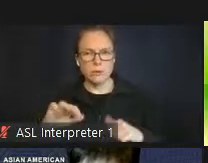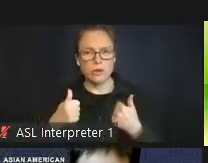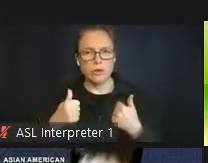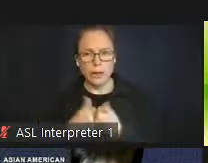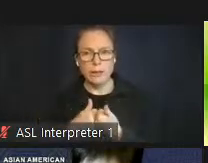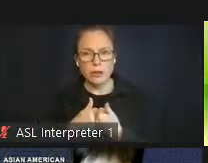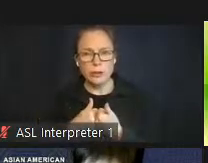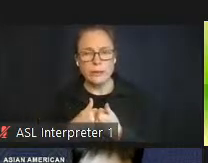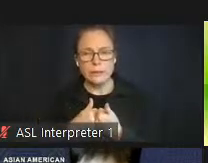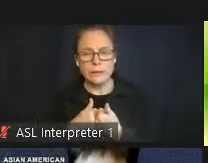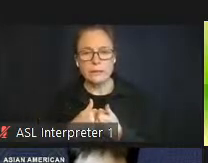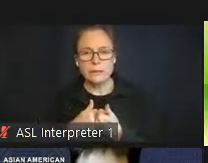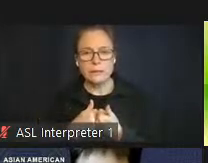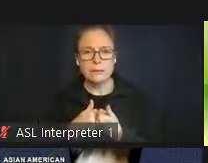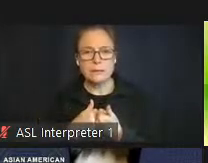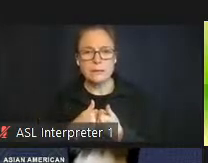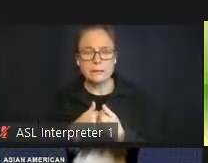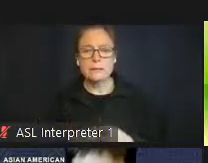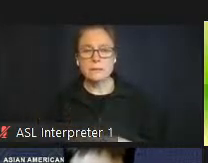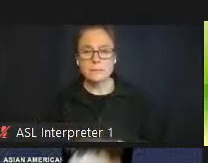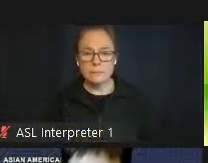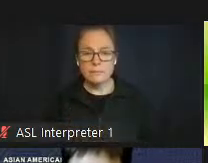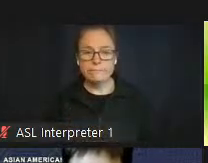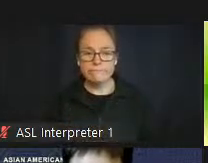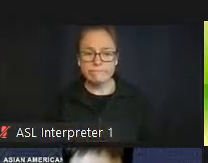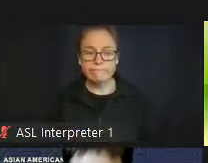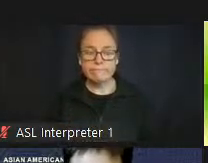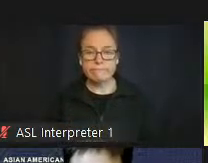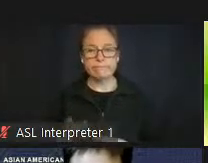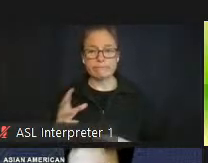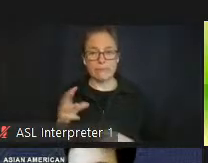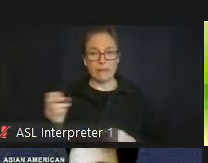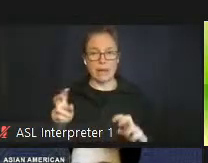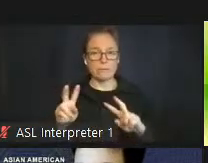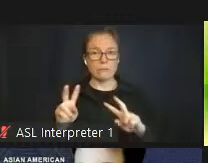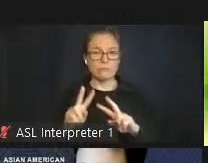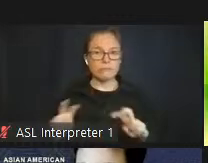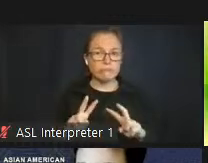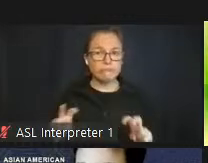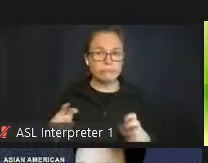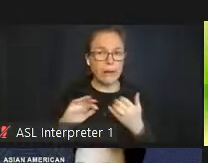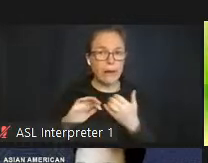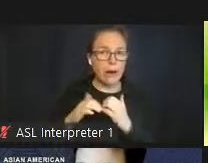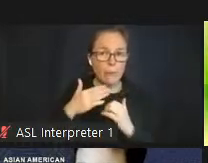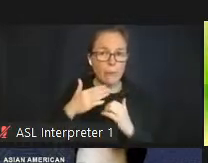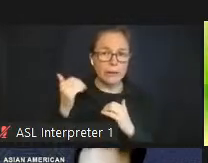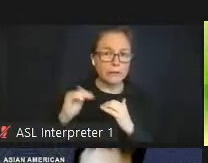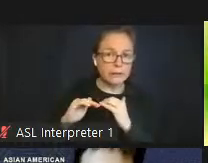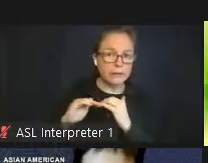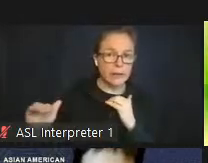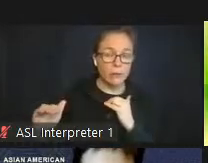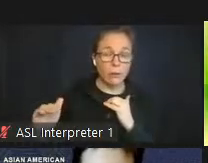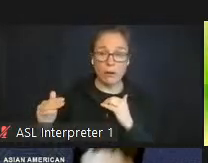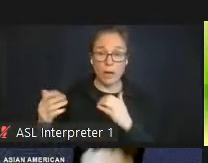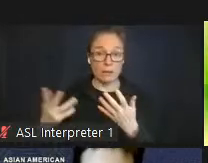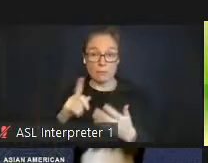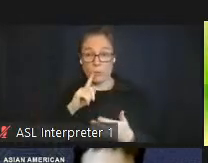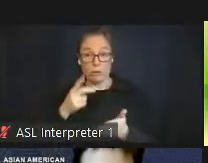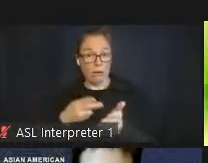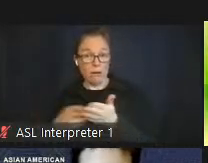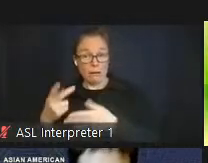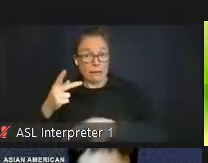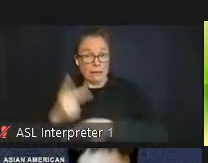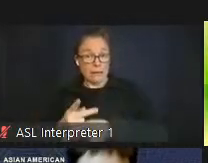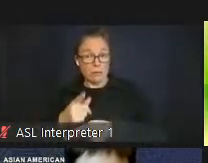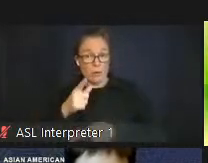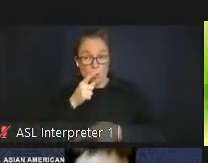departments in, and are also looking at stabilizing and, frankly, retaining the workforce we have. And so